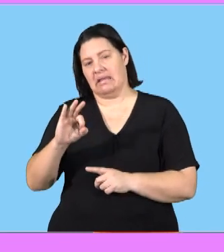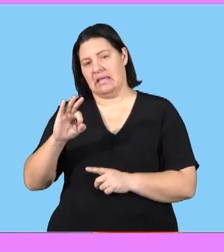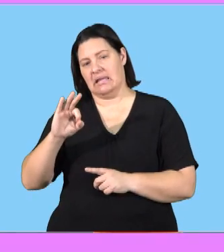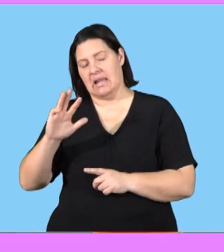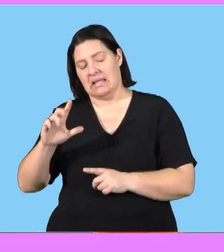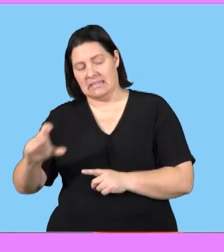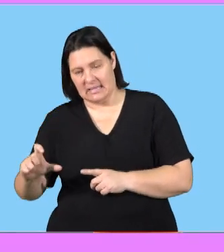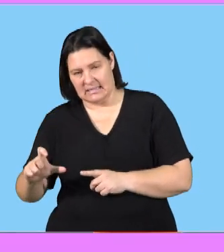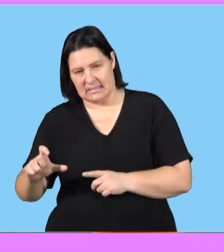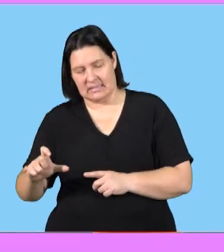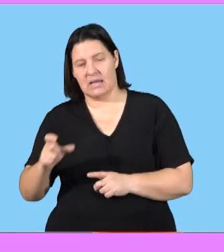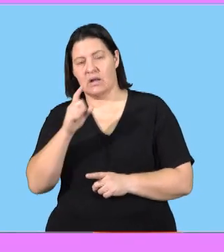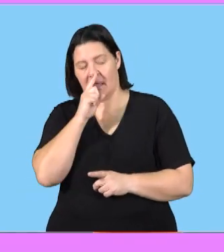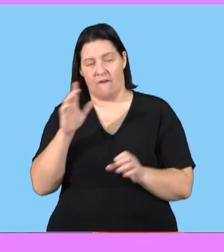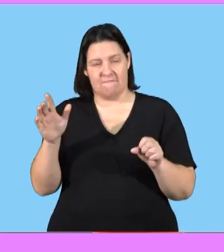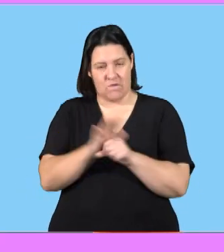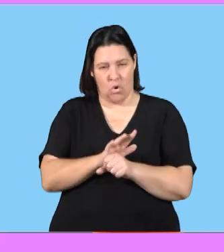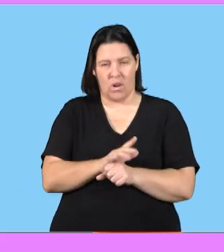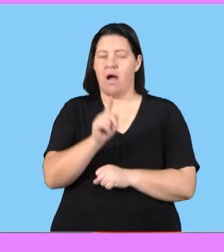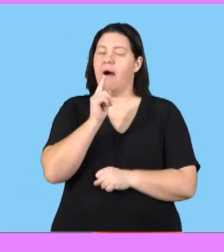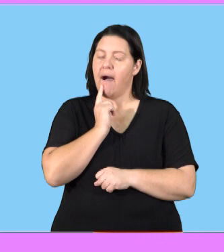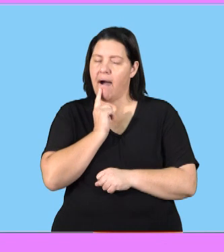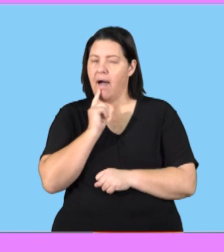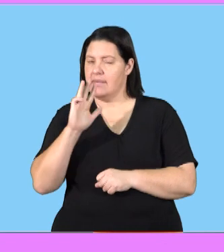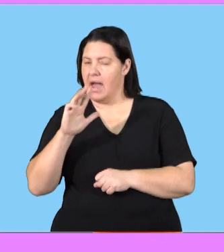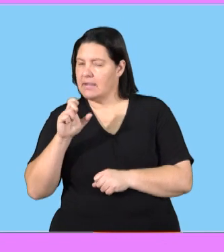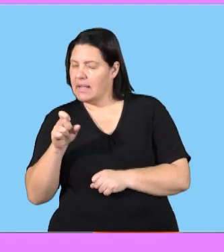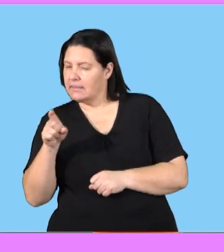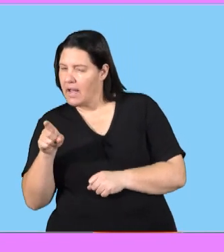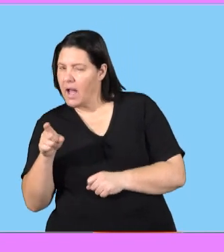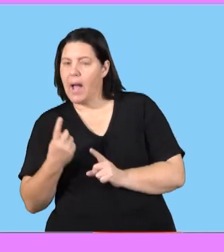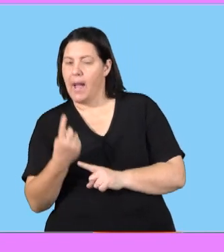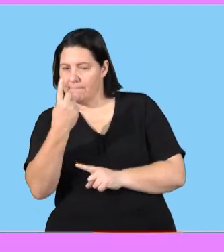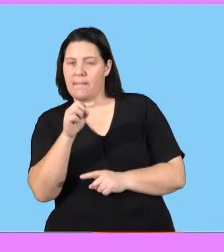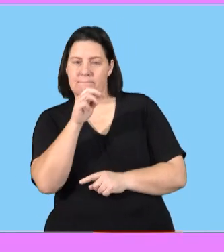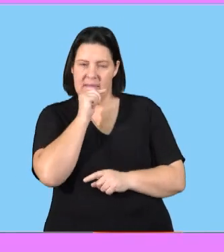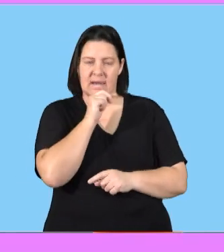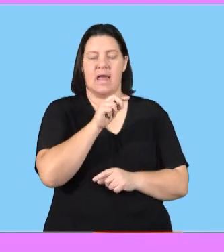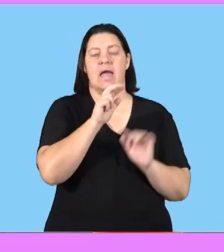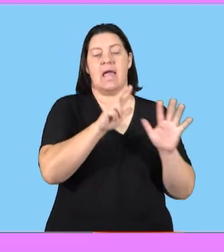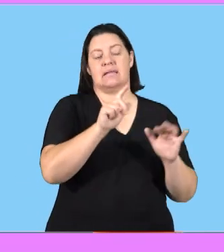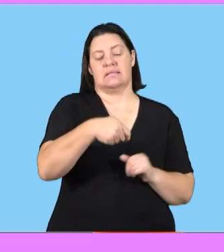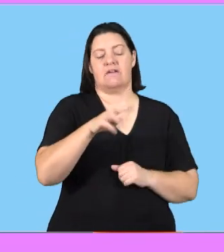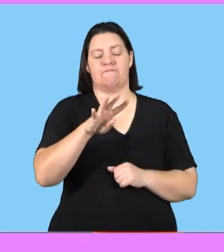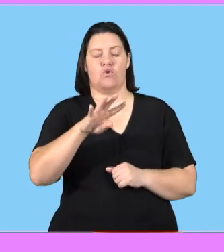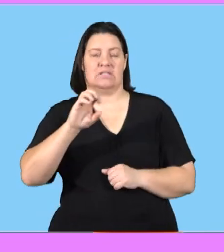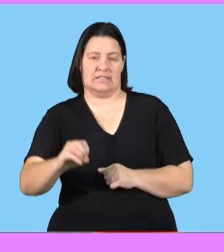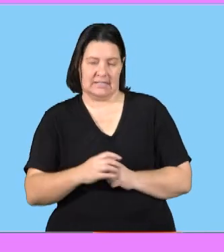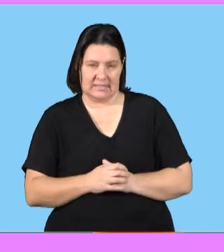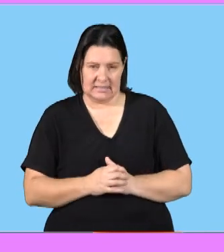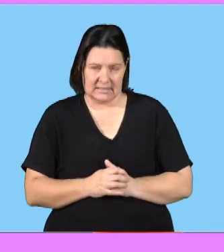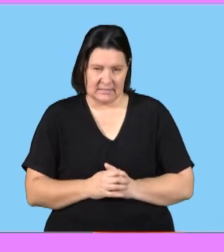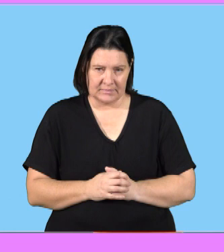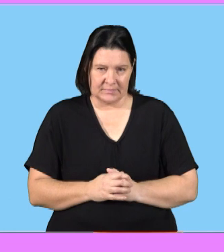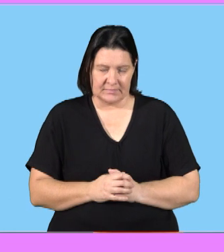39 cents as a value as a whole, and then you take the 9 cents, and then this is what will guide you that then we round